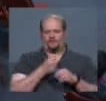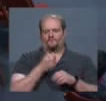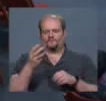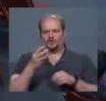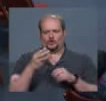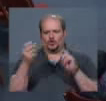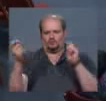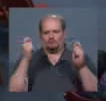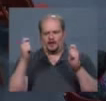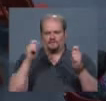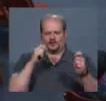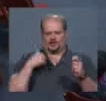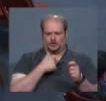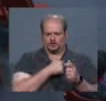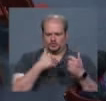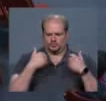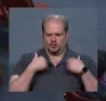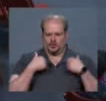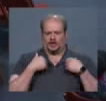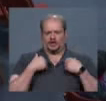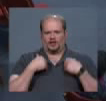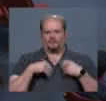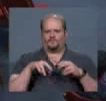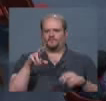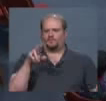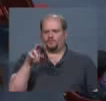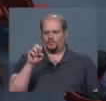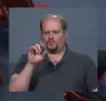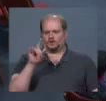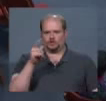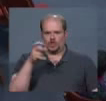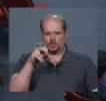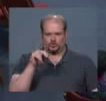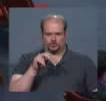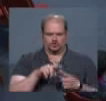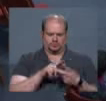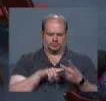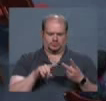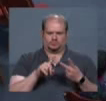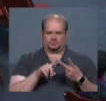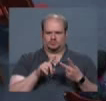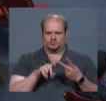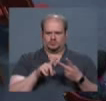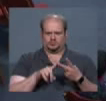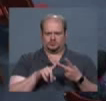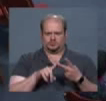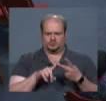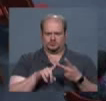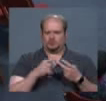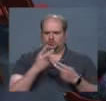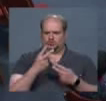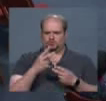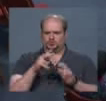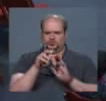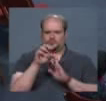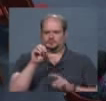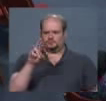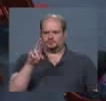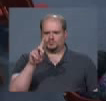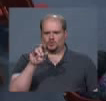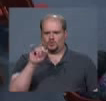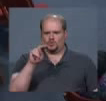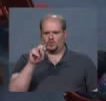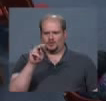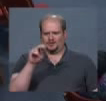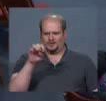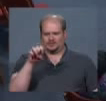of modifications. We've got a resolution, and we've got 2 ordinances.